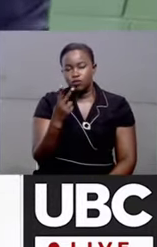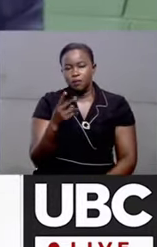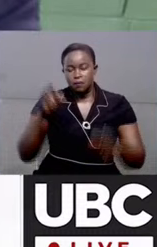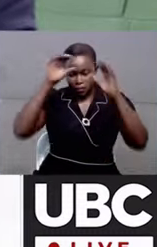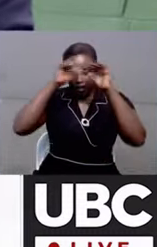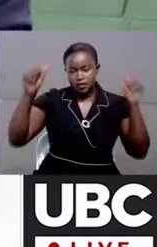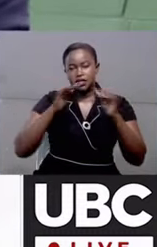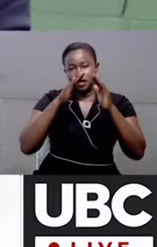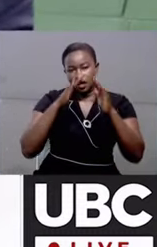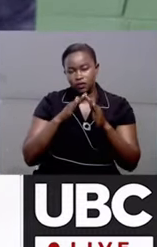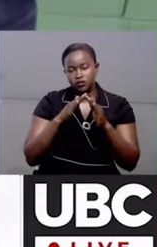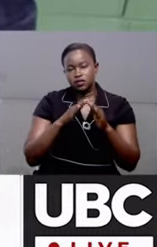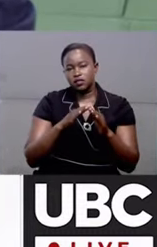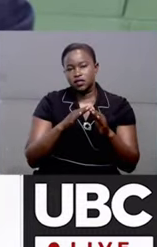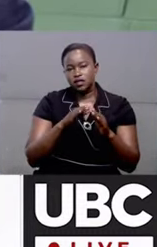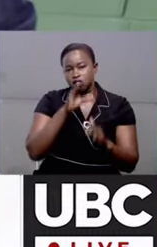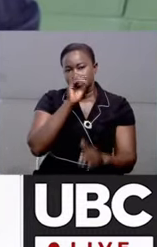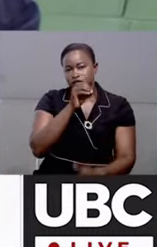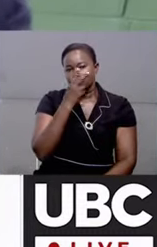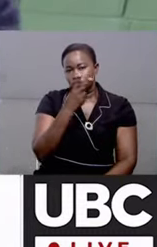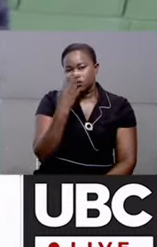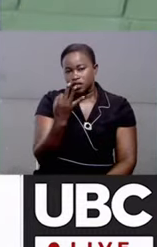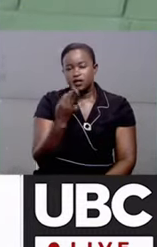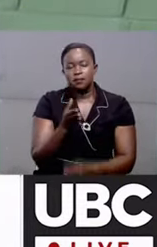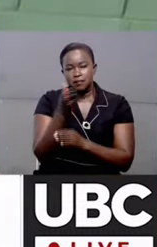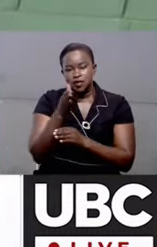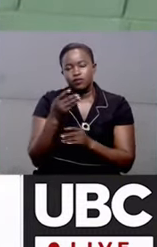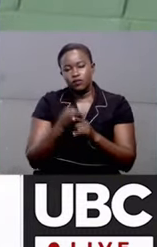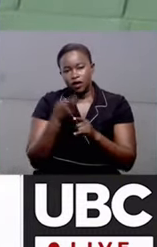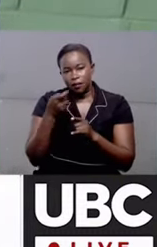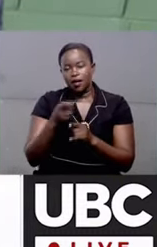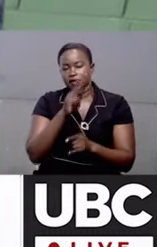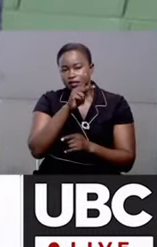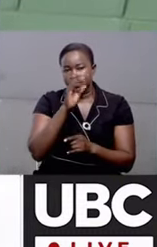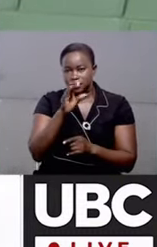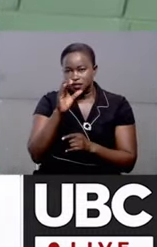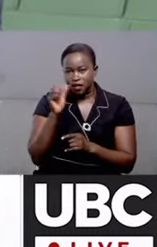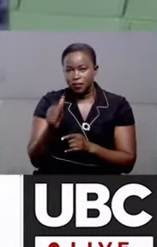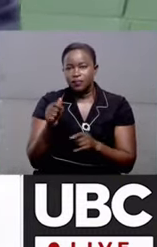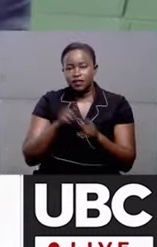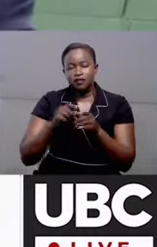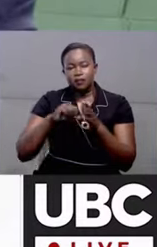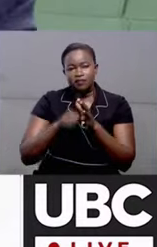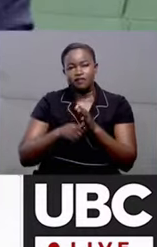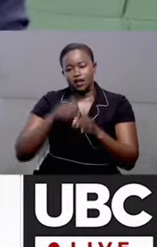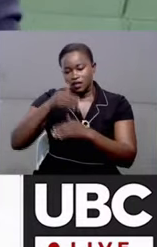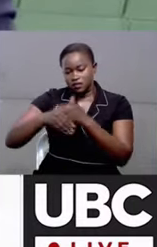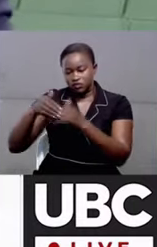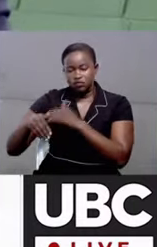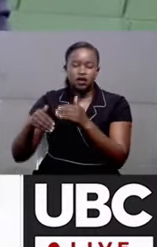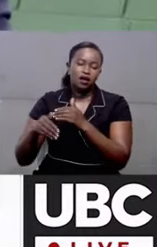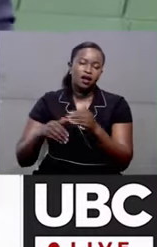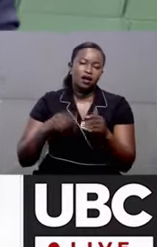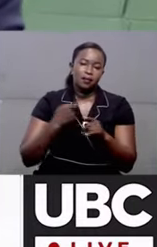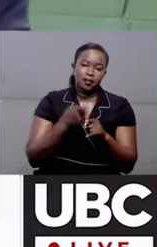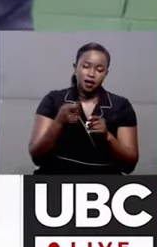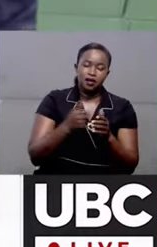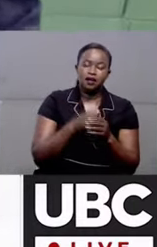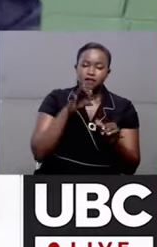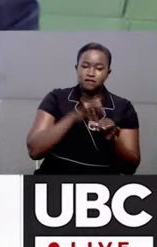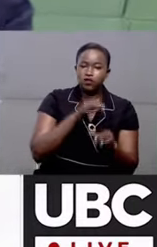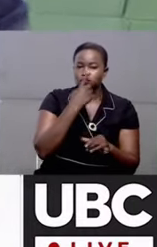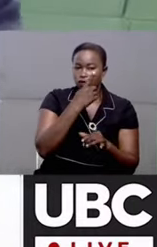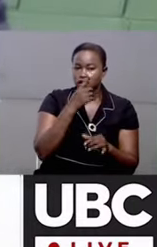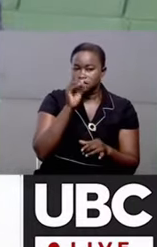House; 023, Ministry of Kampala, Capital City and Metropolitan Affairs; vote